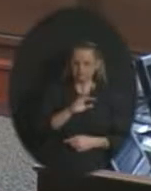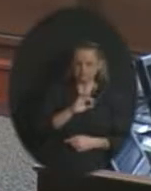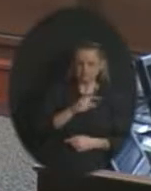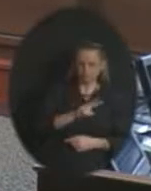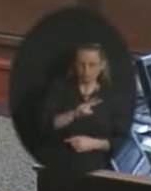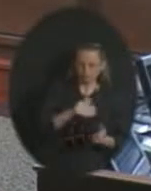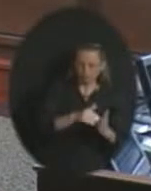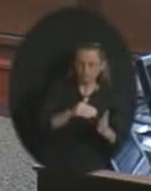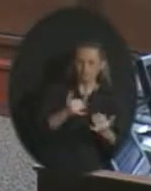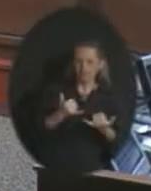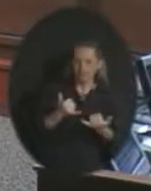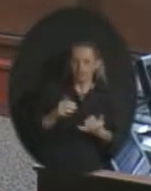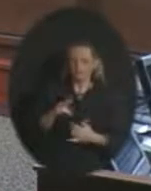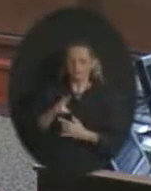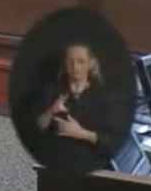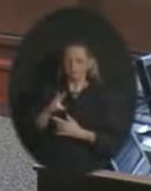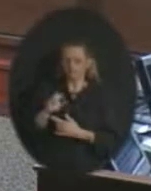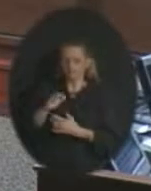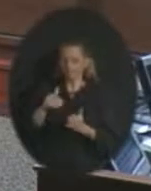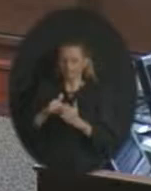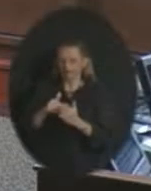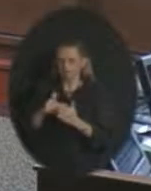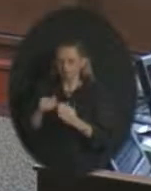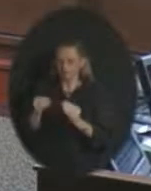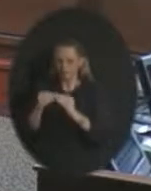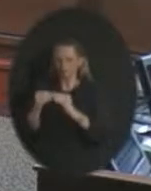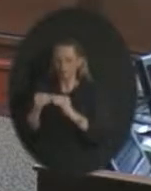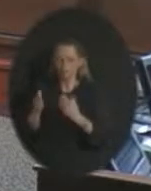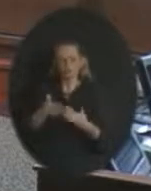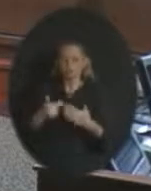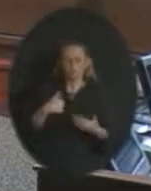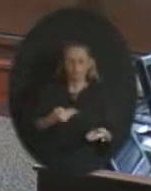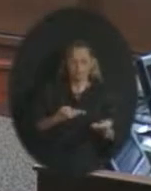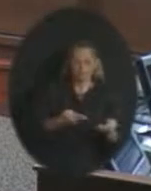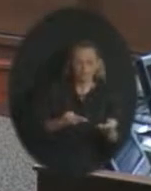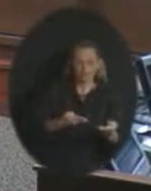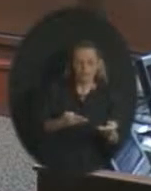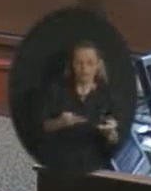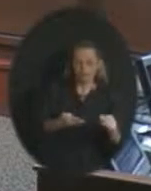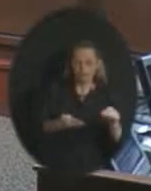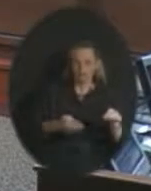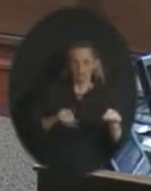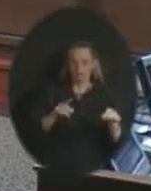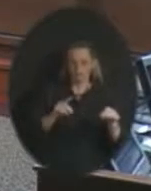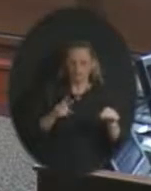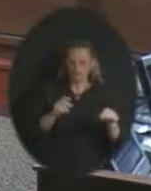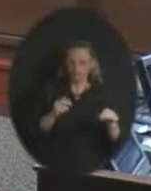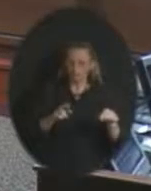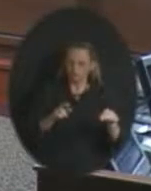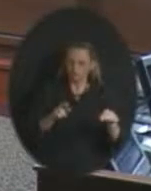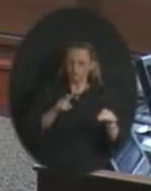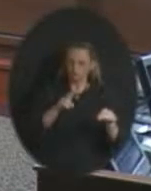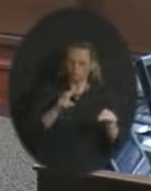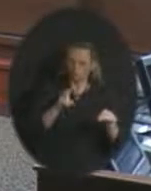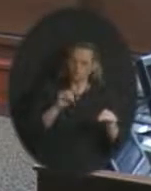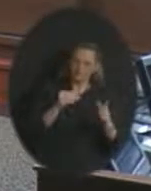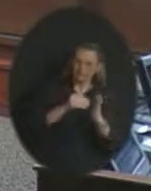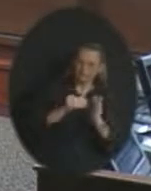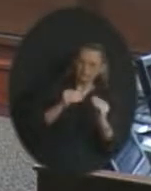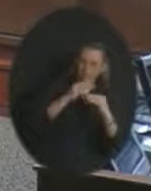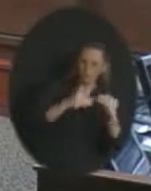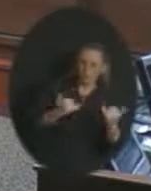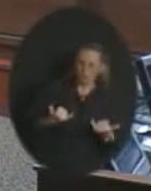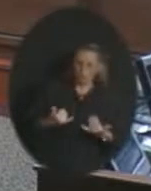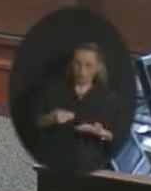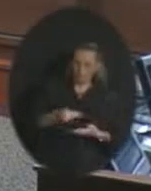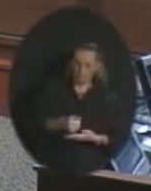$700,000 and change. So even though we bid it, they were $270,000 more than what we're currently paying. So again, the public and our teachers